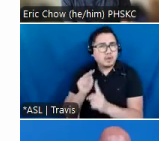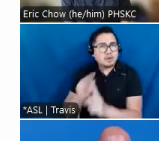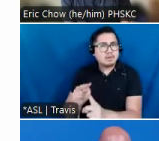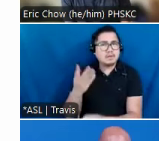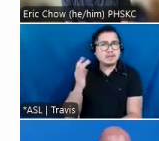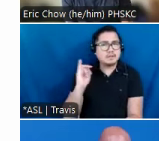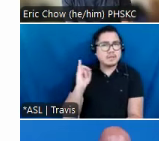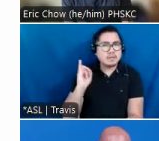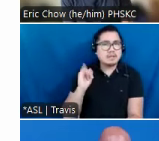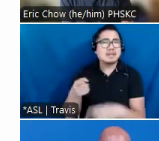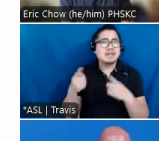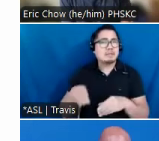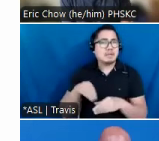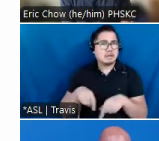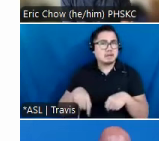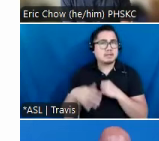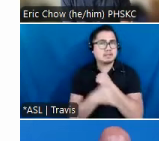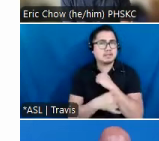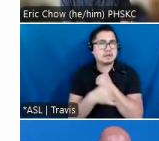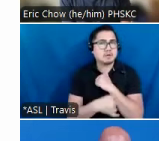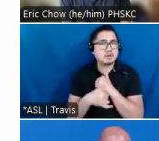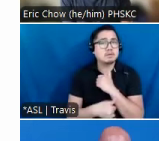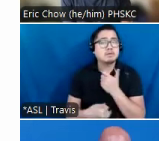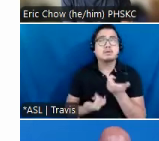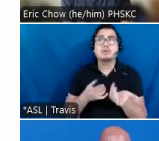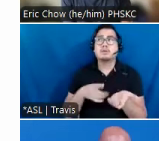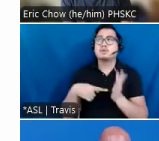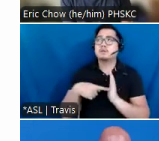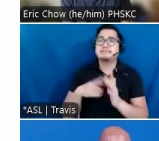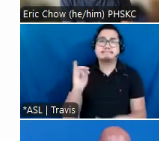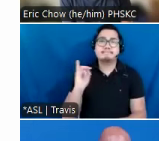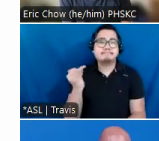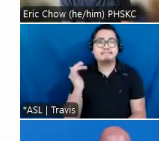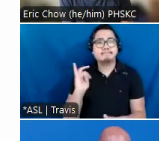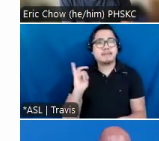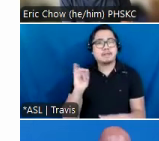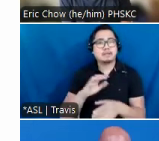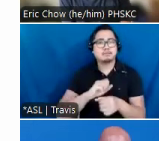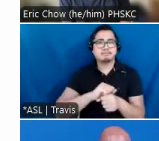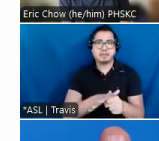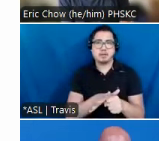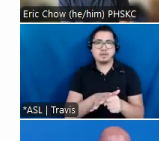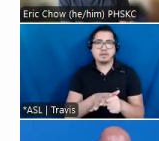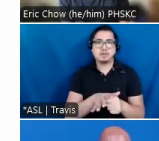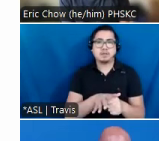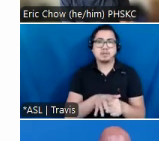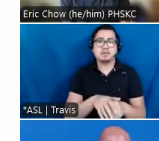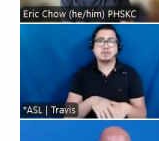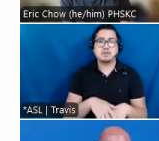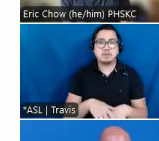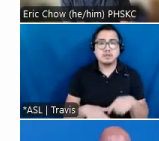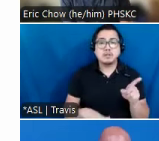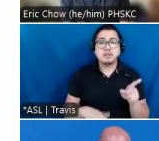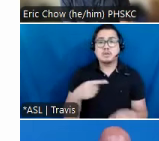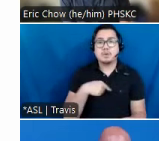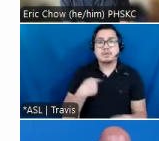infections that are happening in our county. So, infections such as the virus that causes COVID-19, or here is listed as SARS-CoV-2,